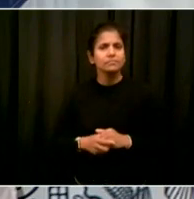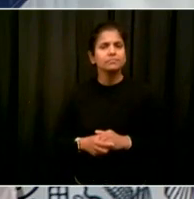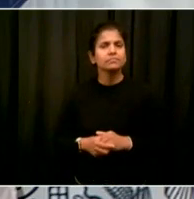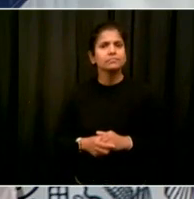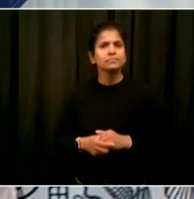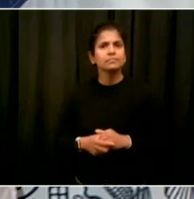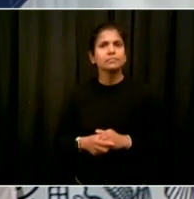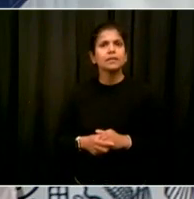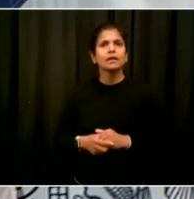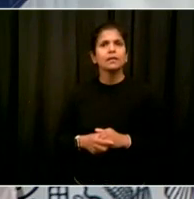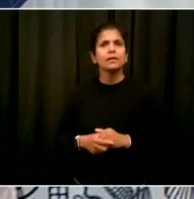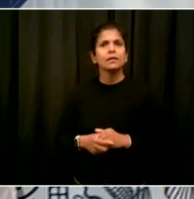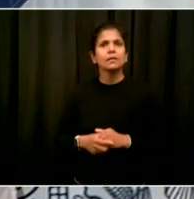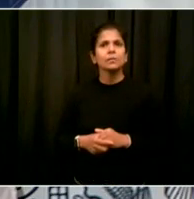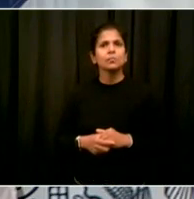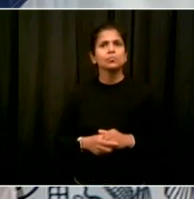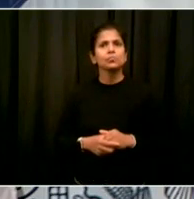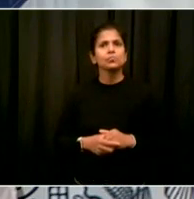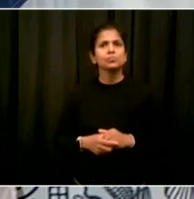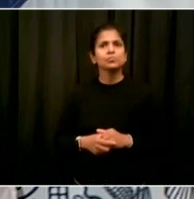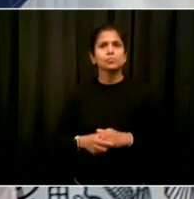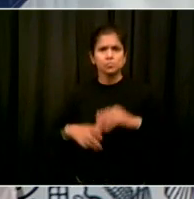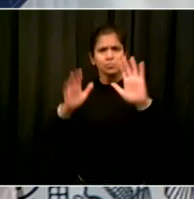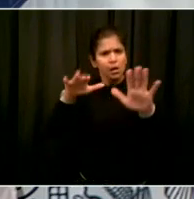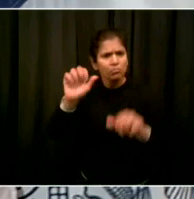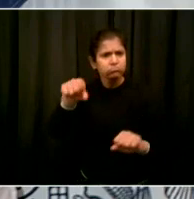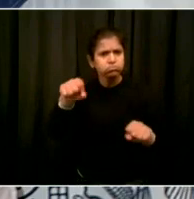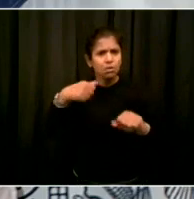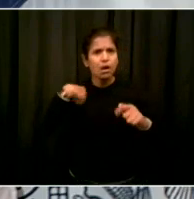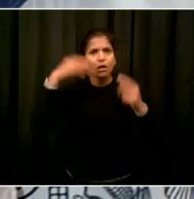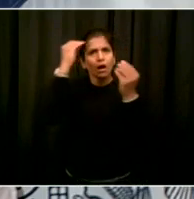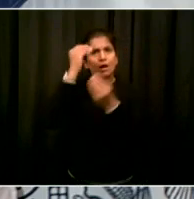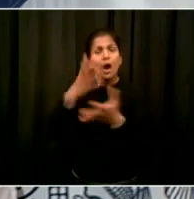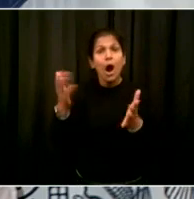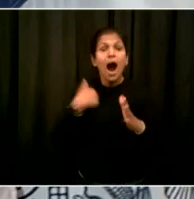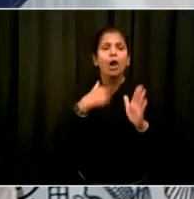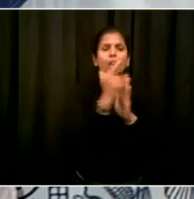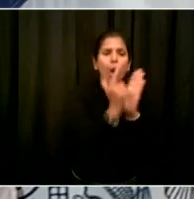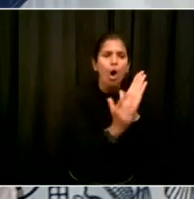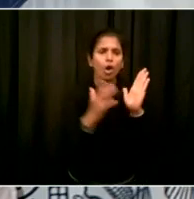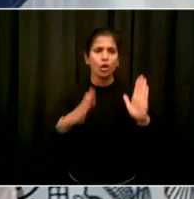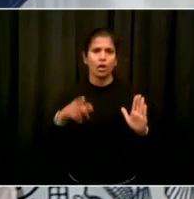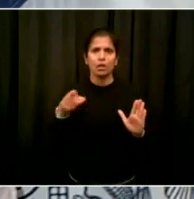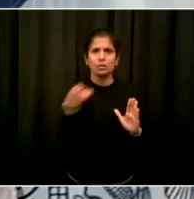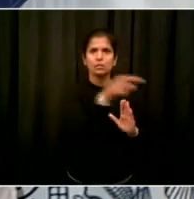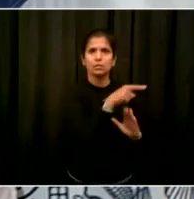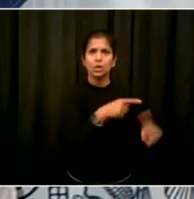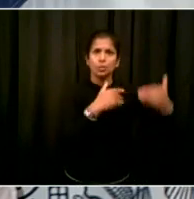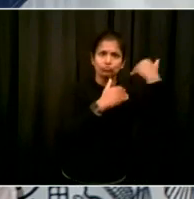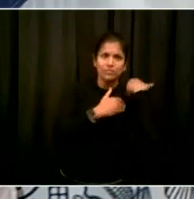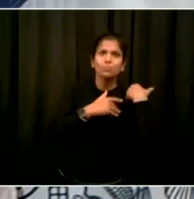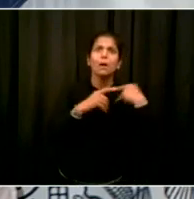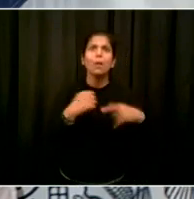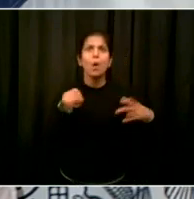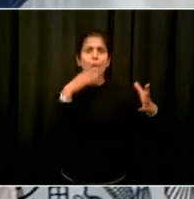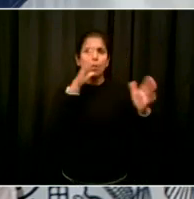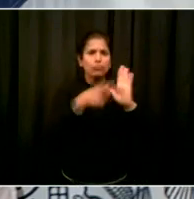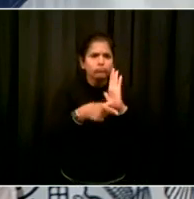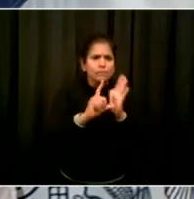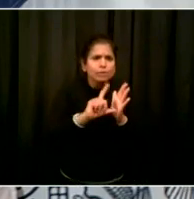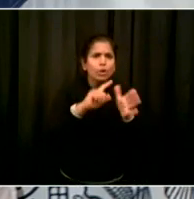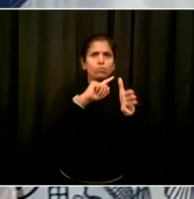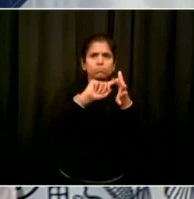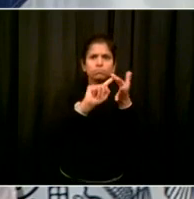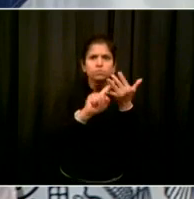that we had this legal responsibility and we were pursuing it and doing due diligence. and that we intended to obviously